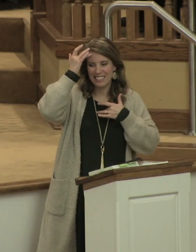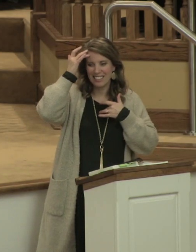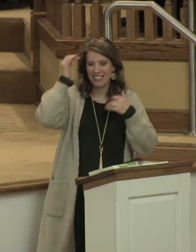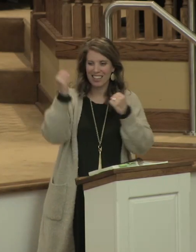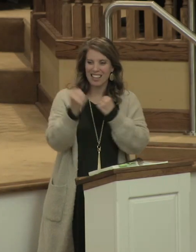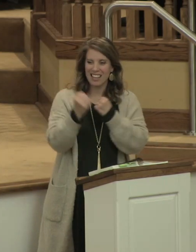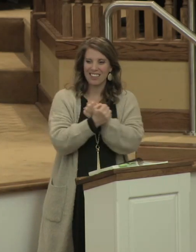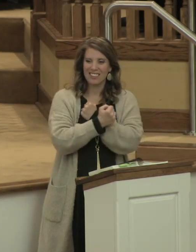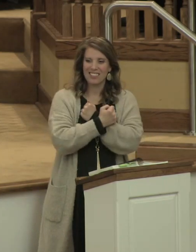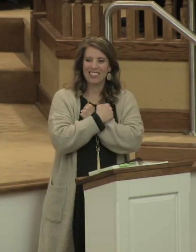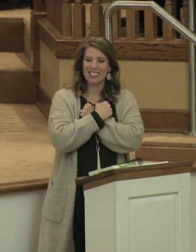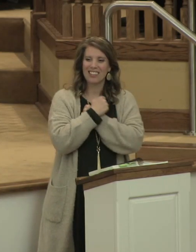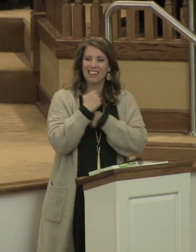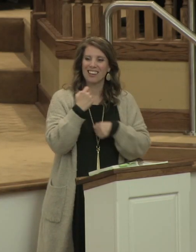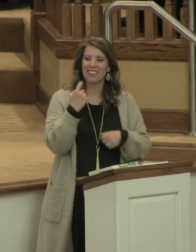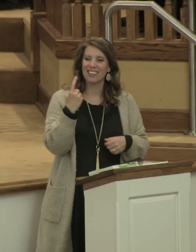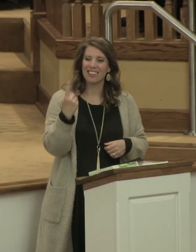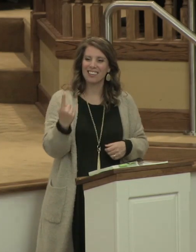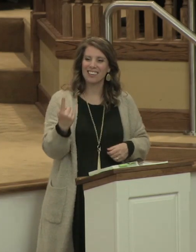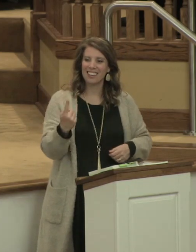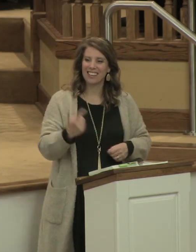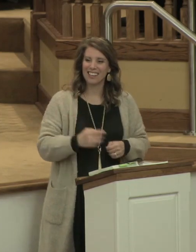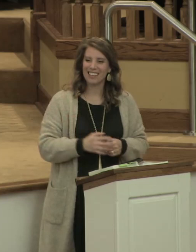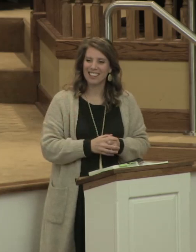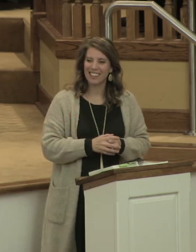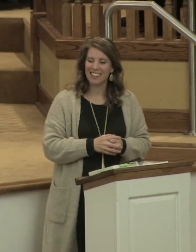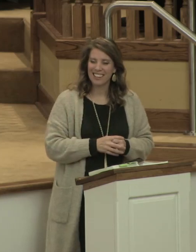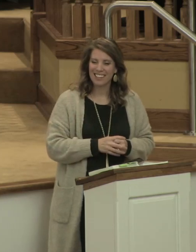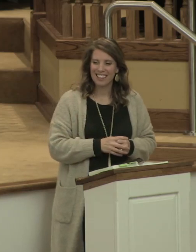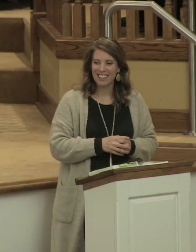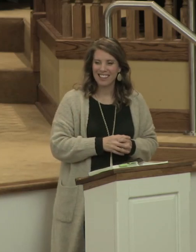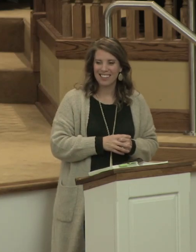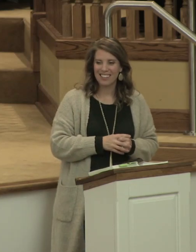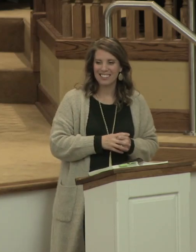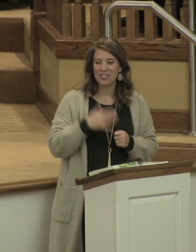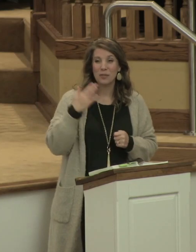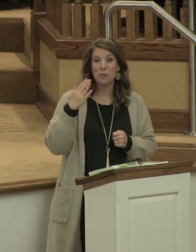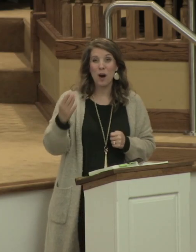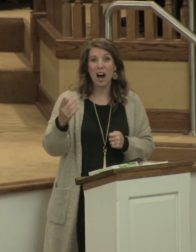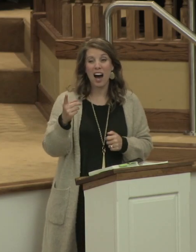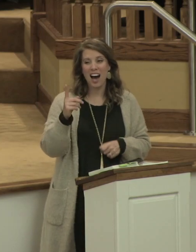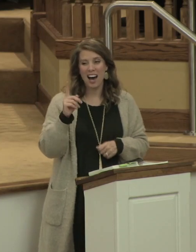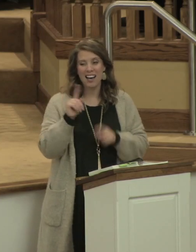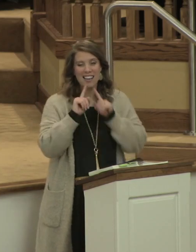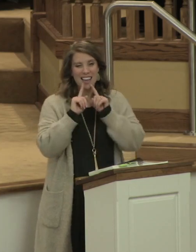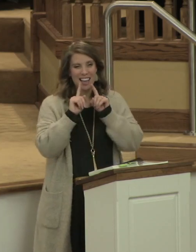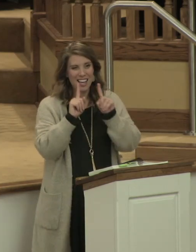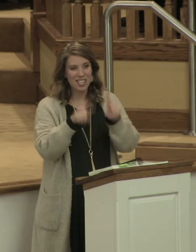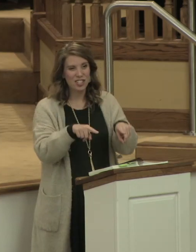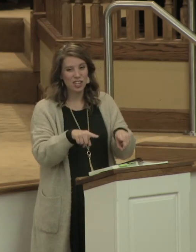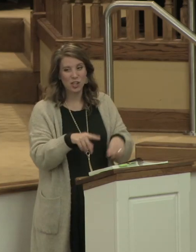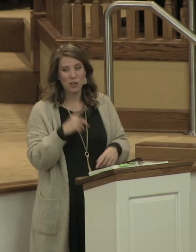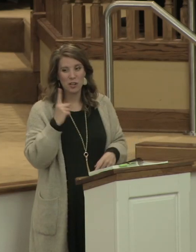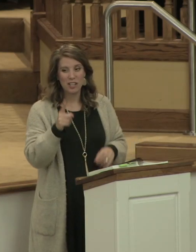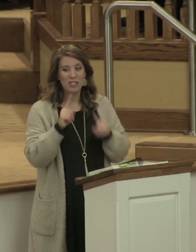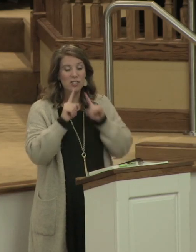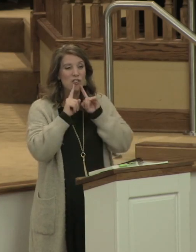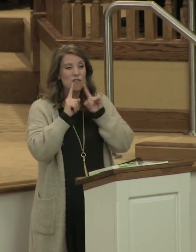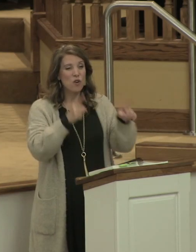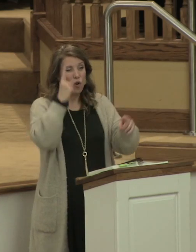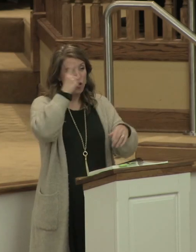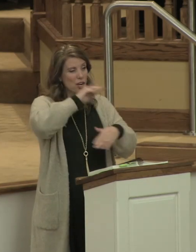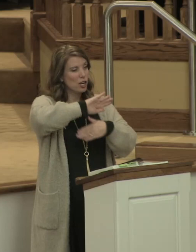one, a widow no one calls. But there is one solution, one